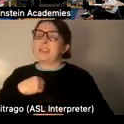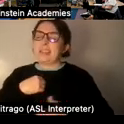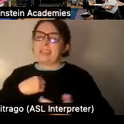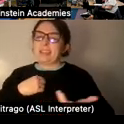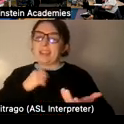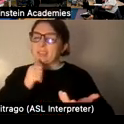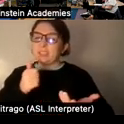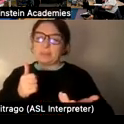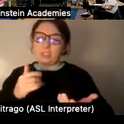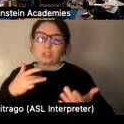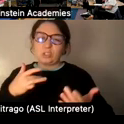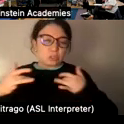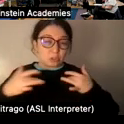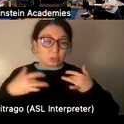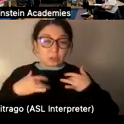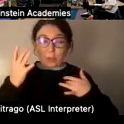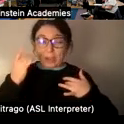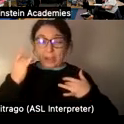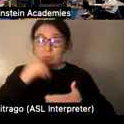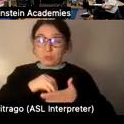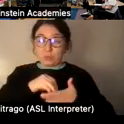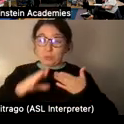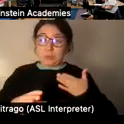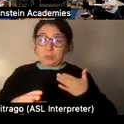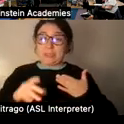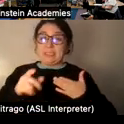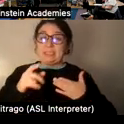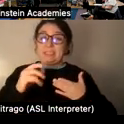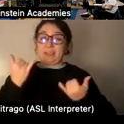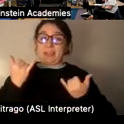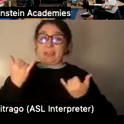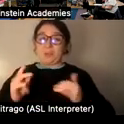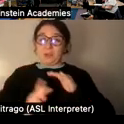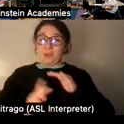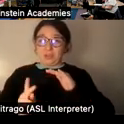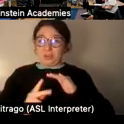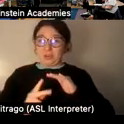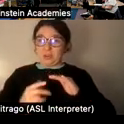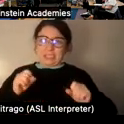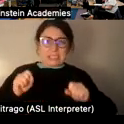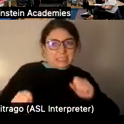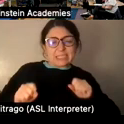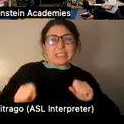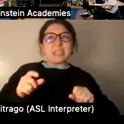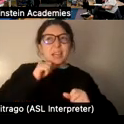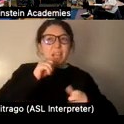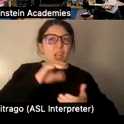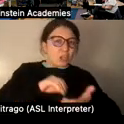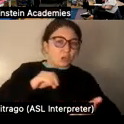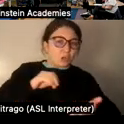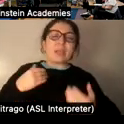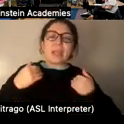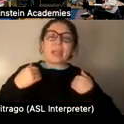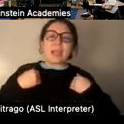or you have a student in kinder right now and you're Mhm. hearing like, oh, they're not learning it. We have had students join us from different schools